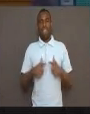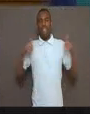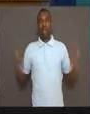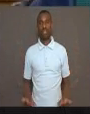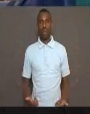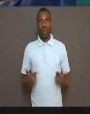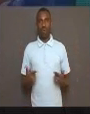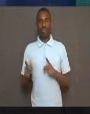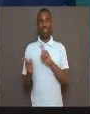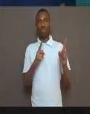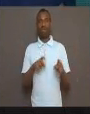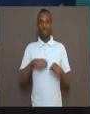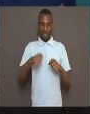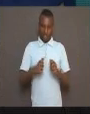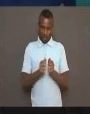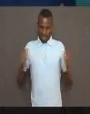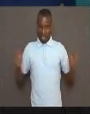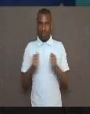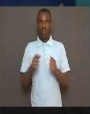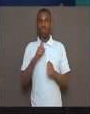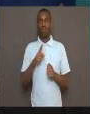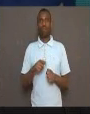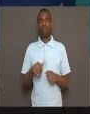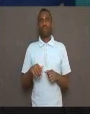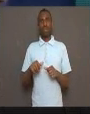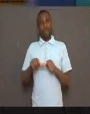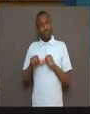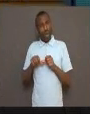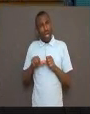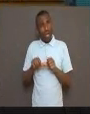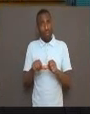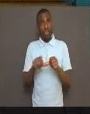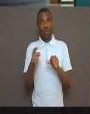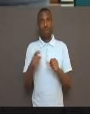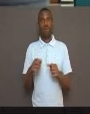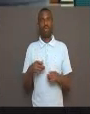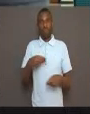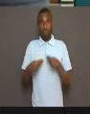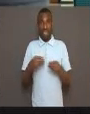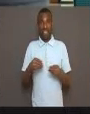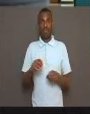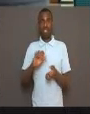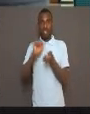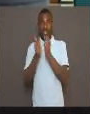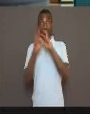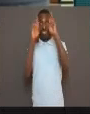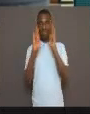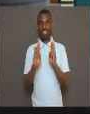loads, the spring suffers permanent or plastic deformation.